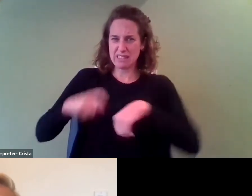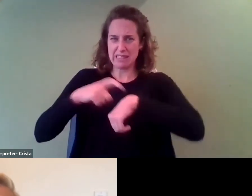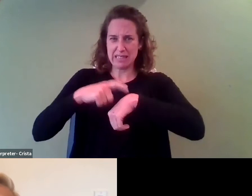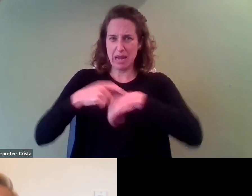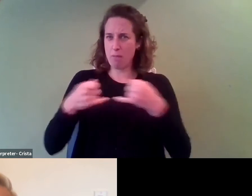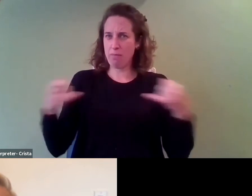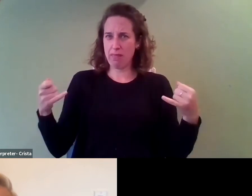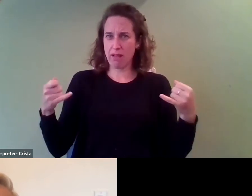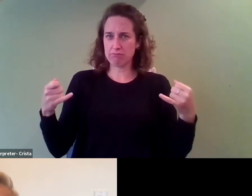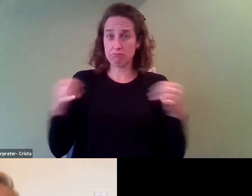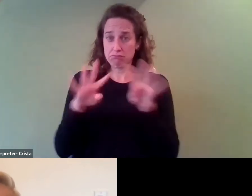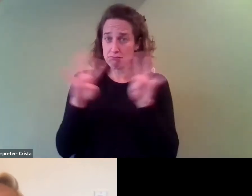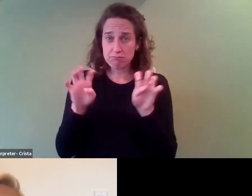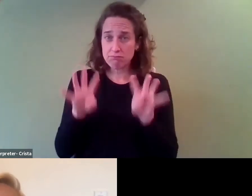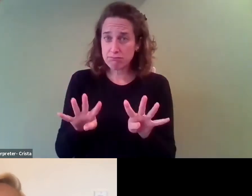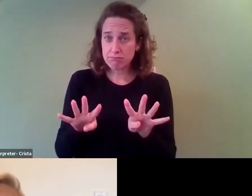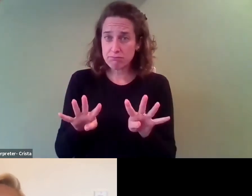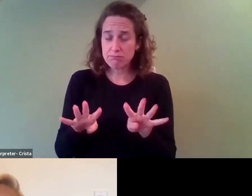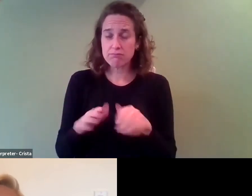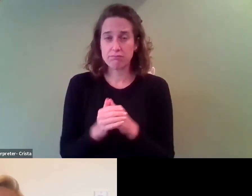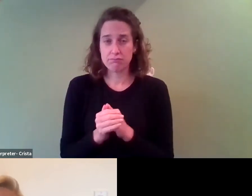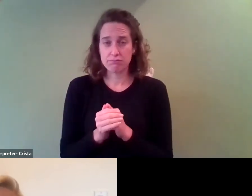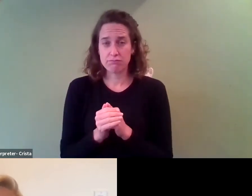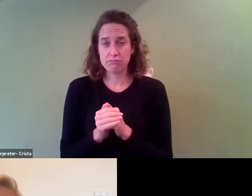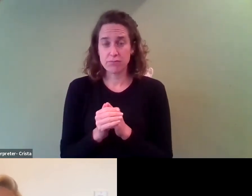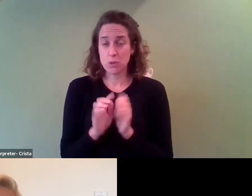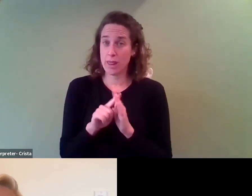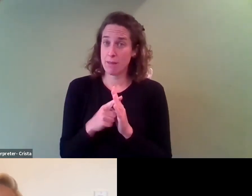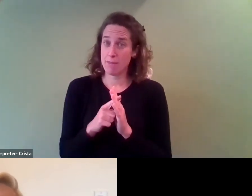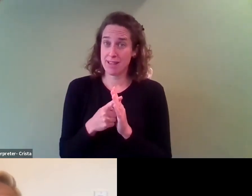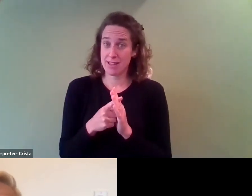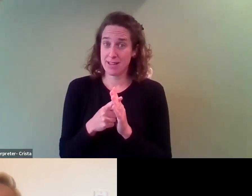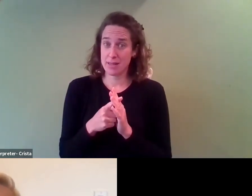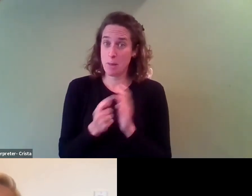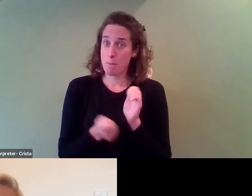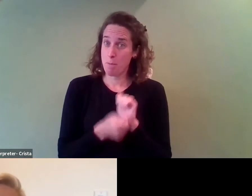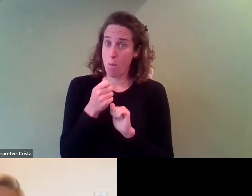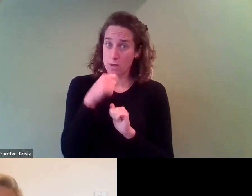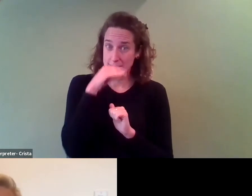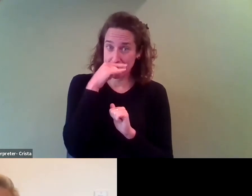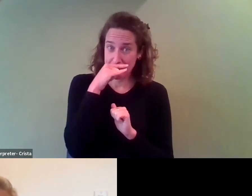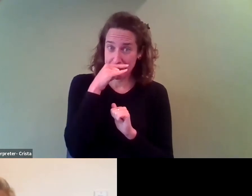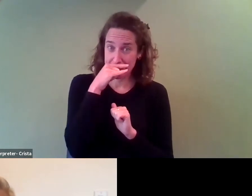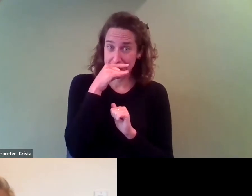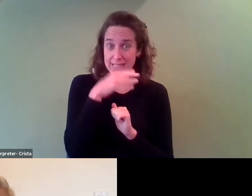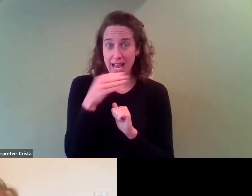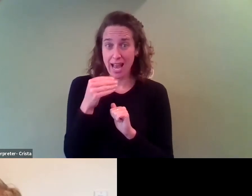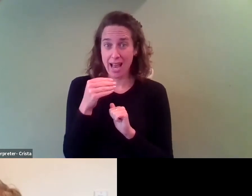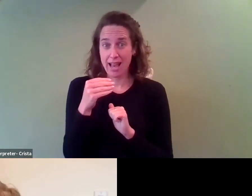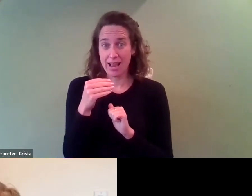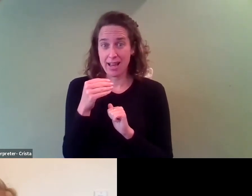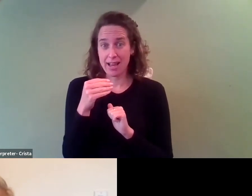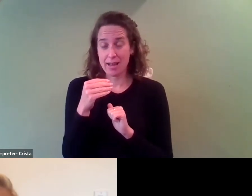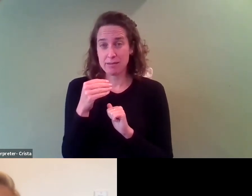So at the beginning, most of the kids, and some, if not more, of